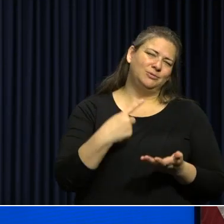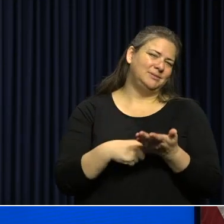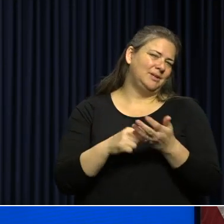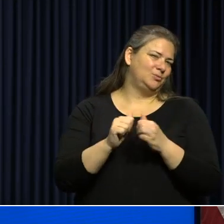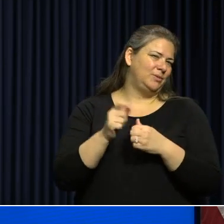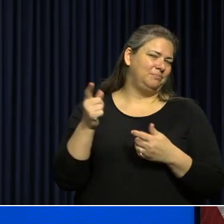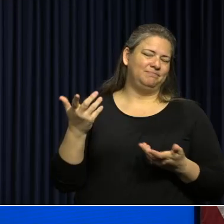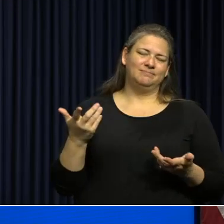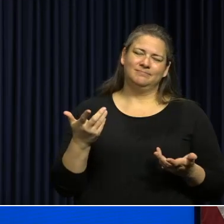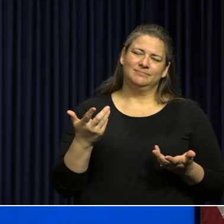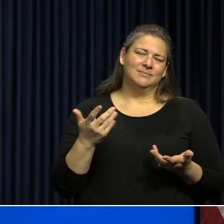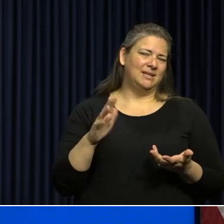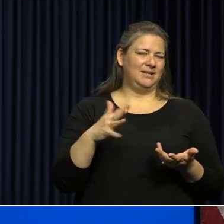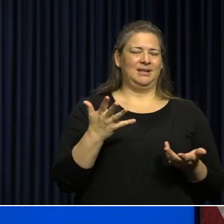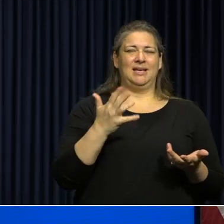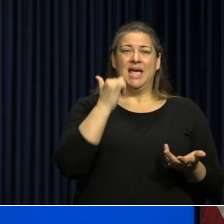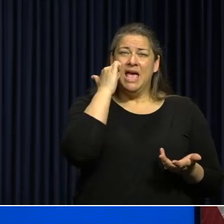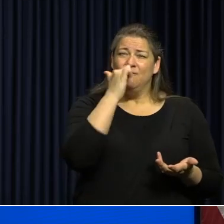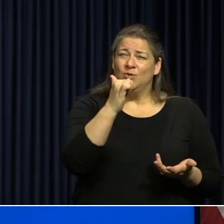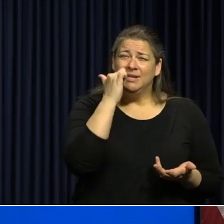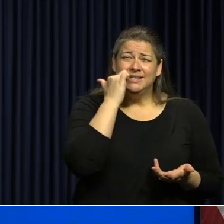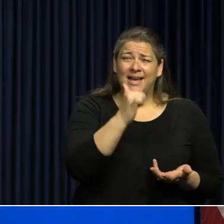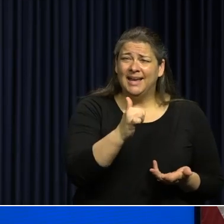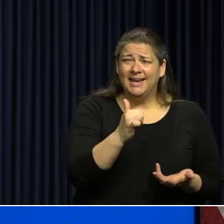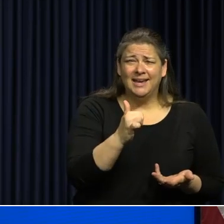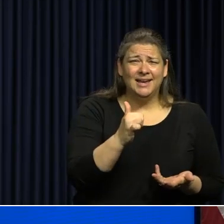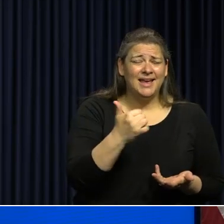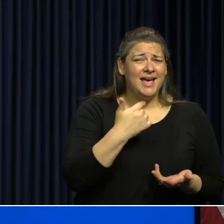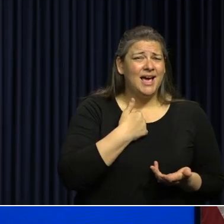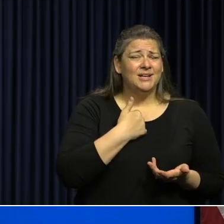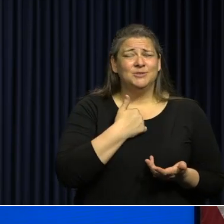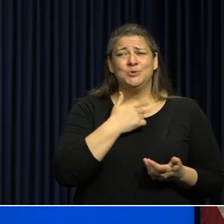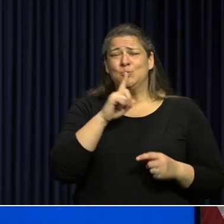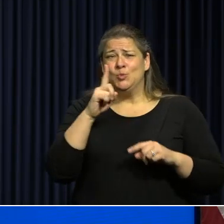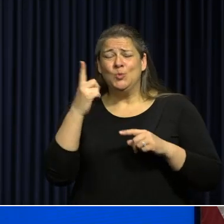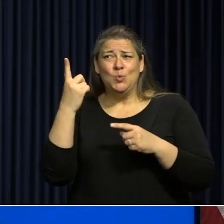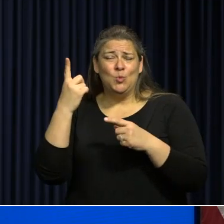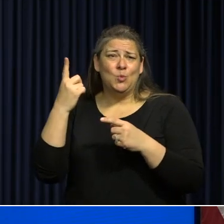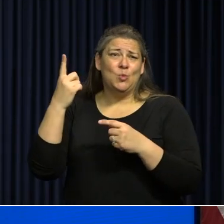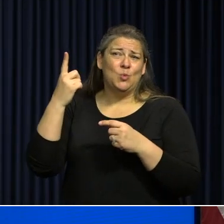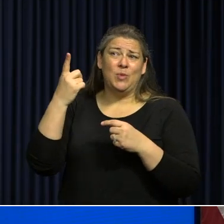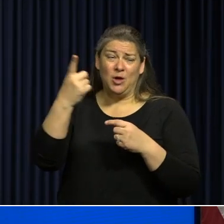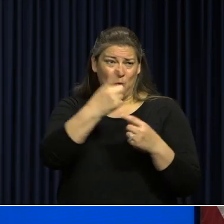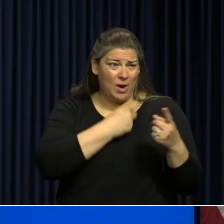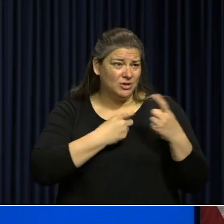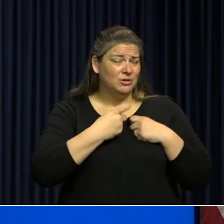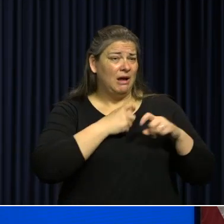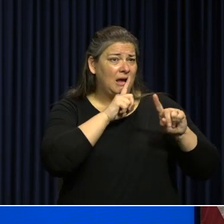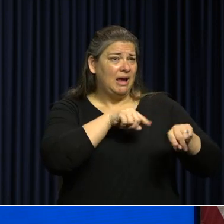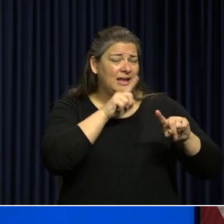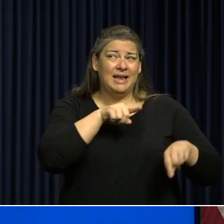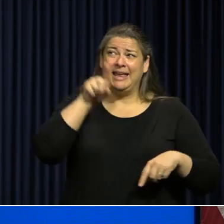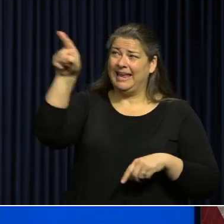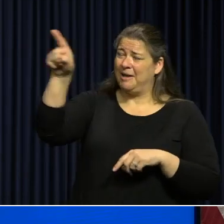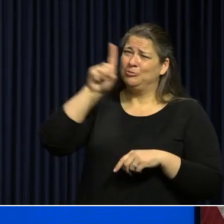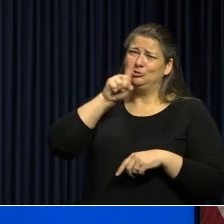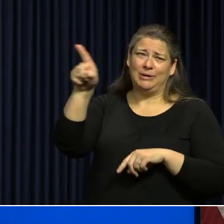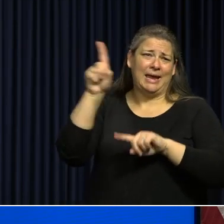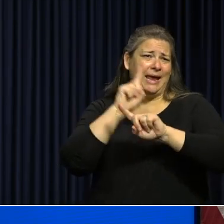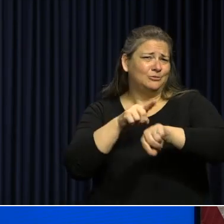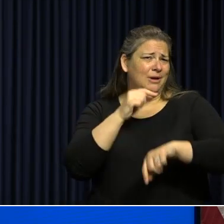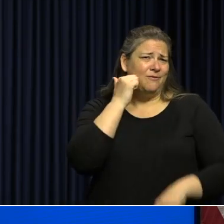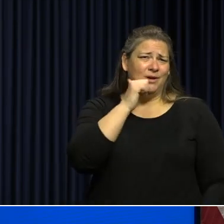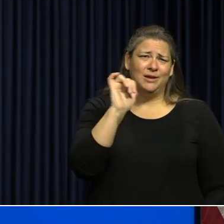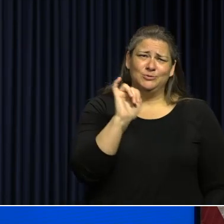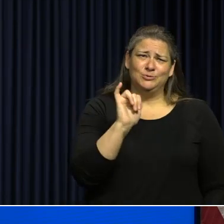And listen, every day I do questions, and I know he's answering questions every day. I hope that he